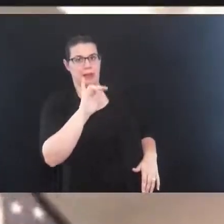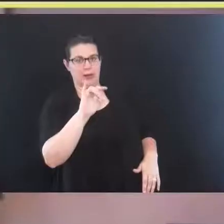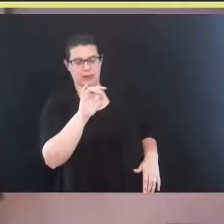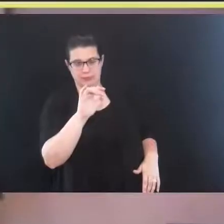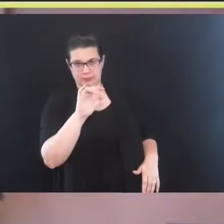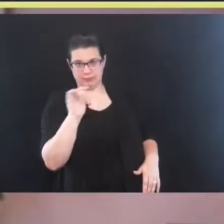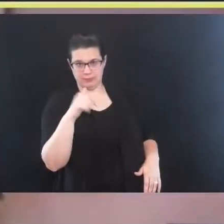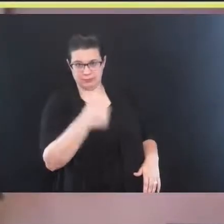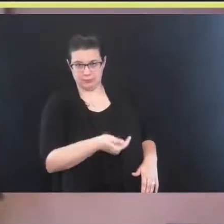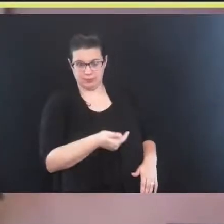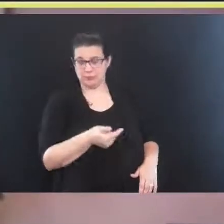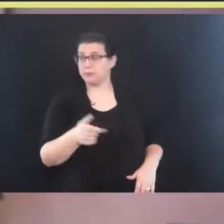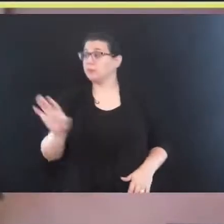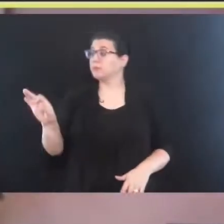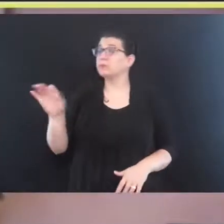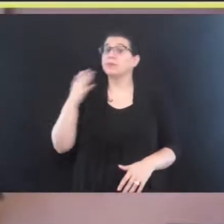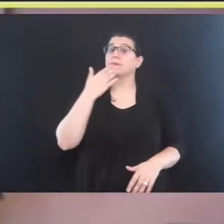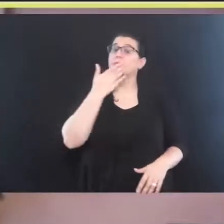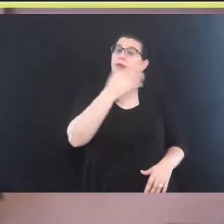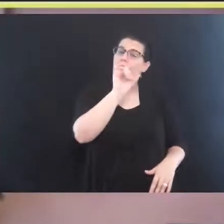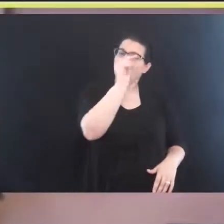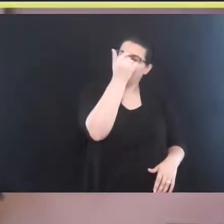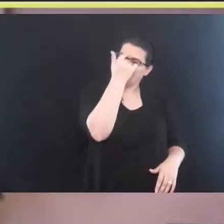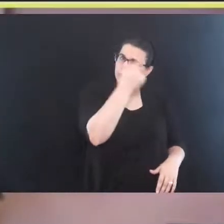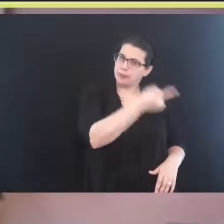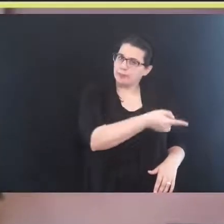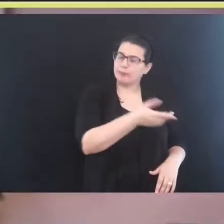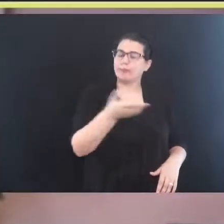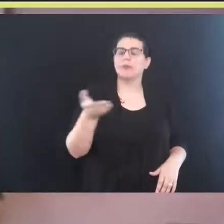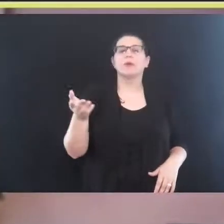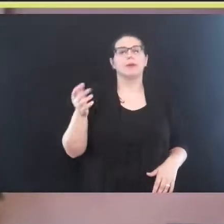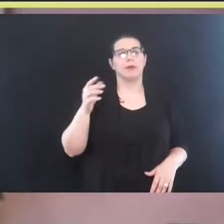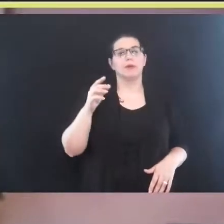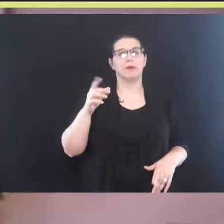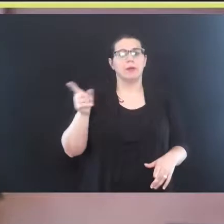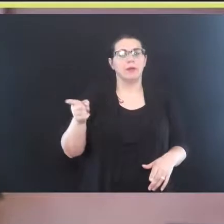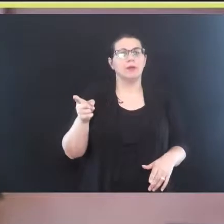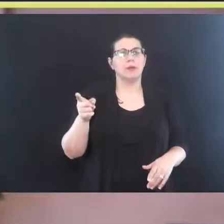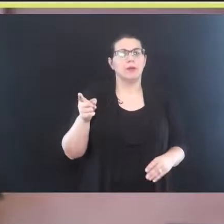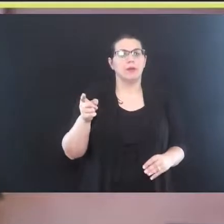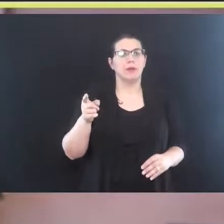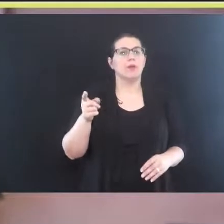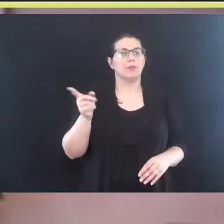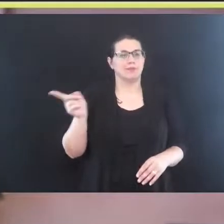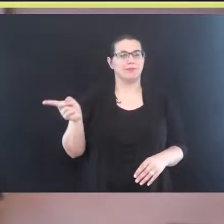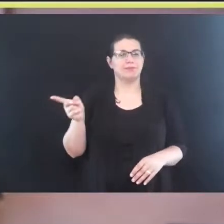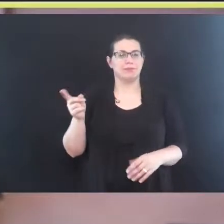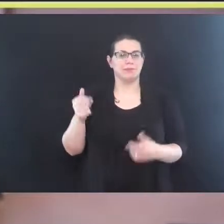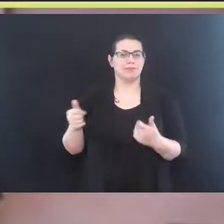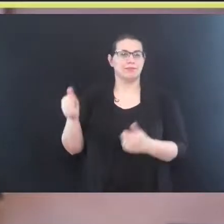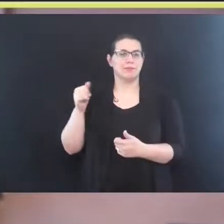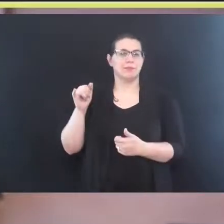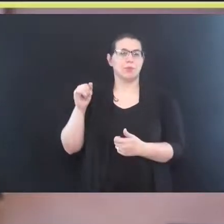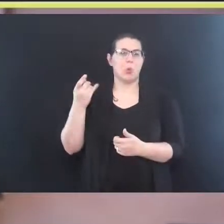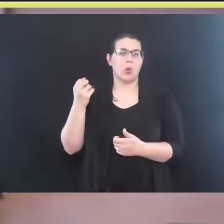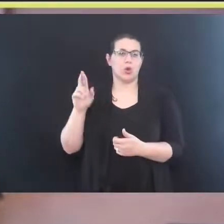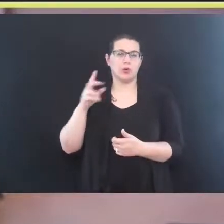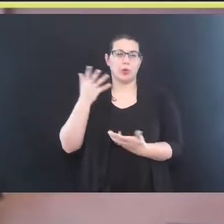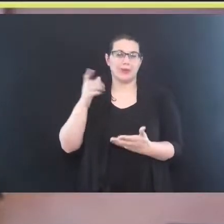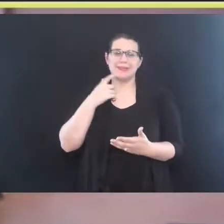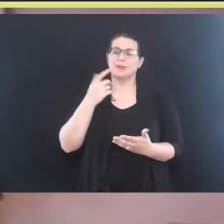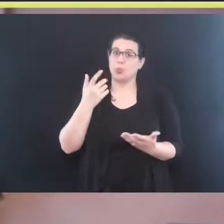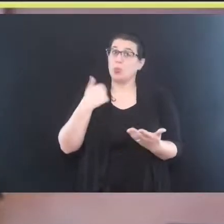you, Jim. And as Jim said, that we anticipate a 2 to 4